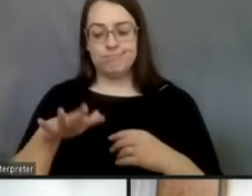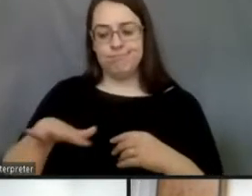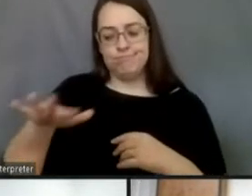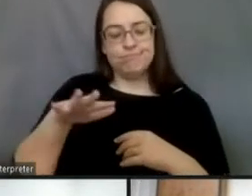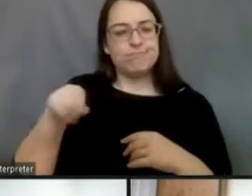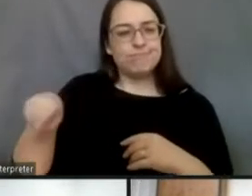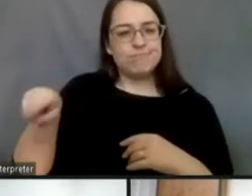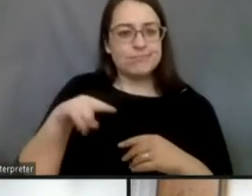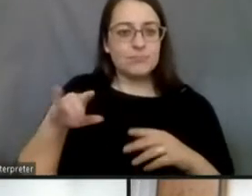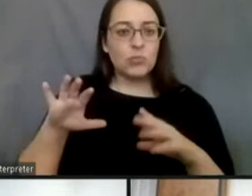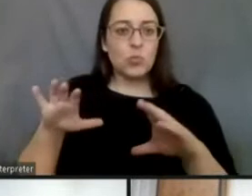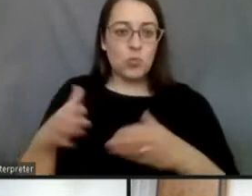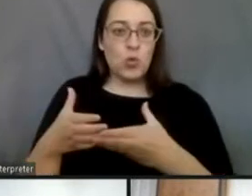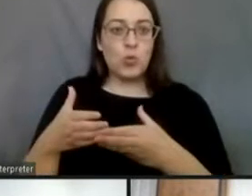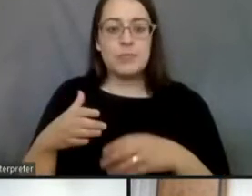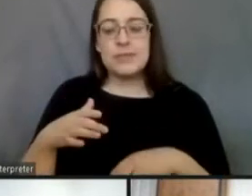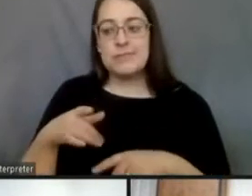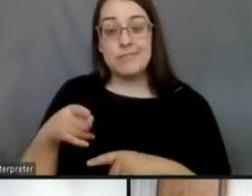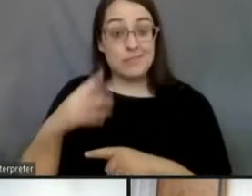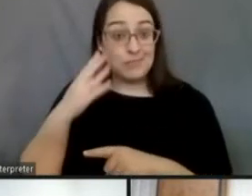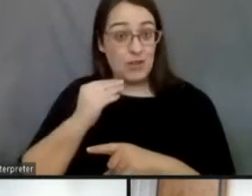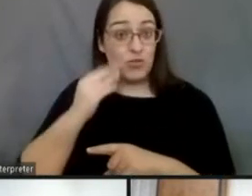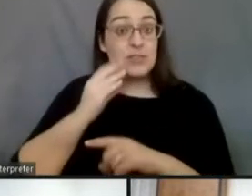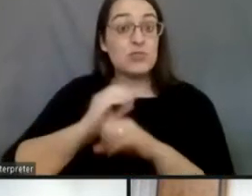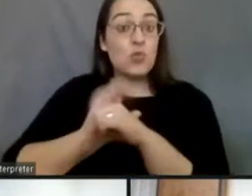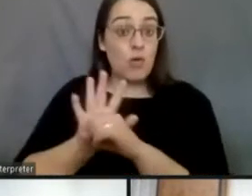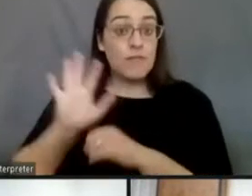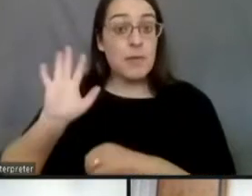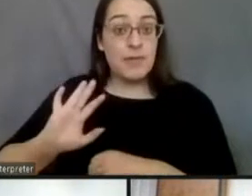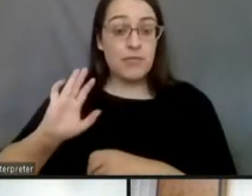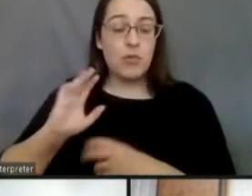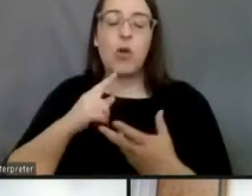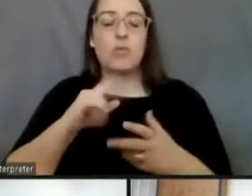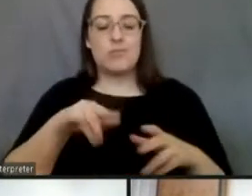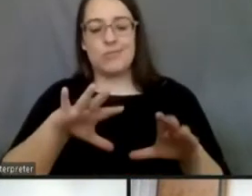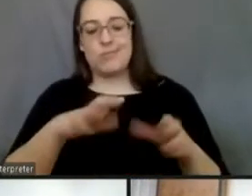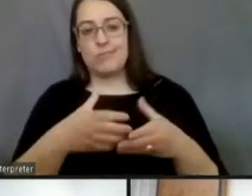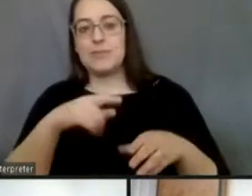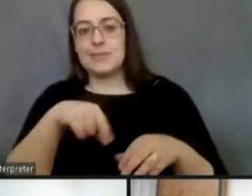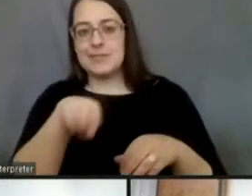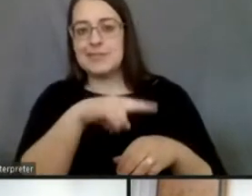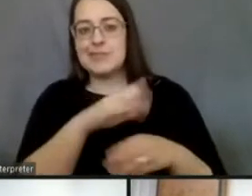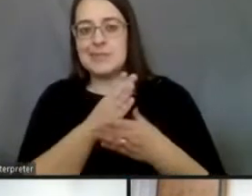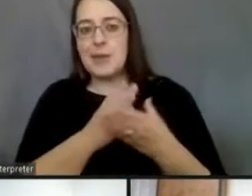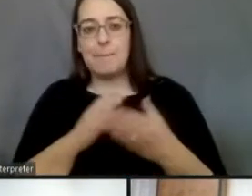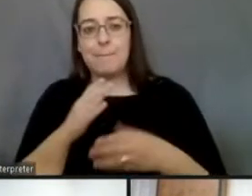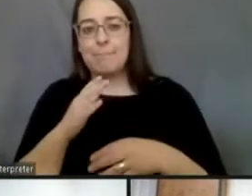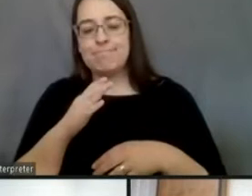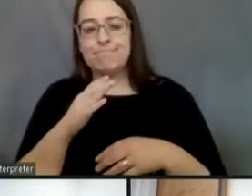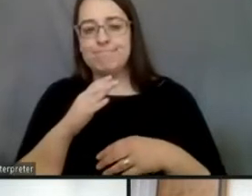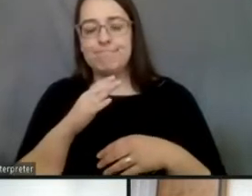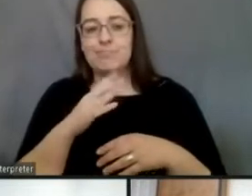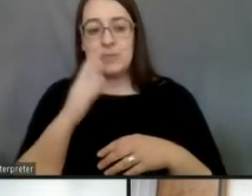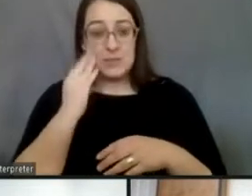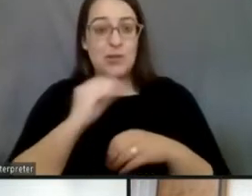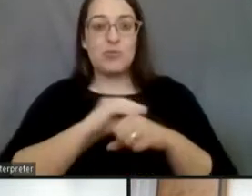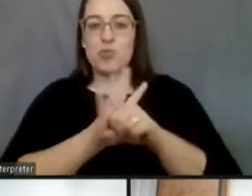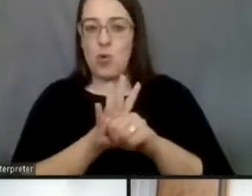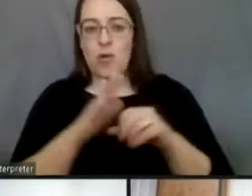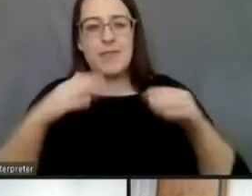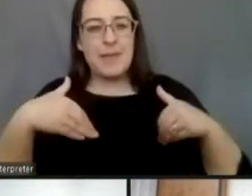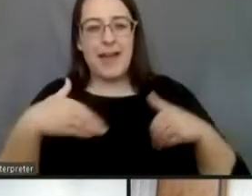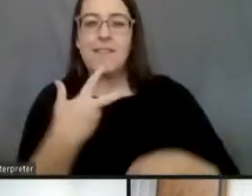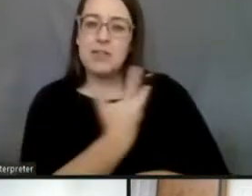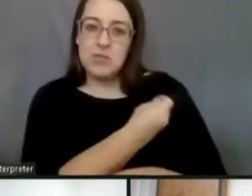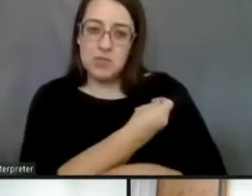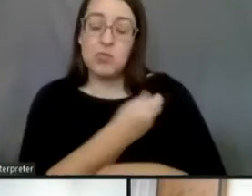category, individuals who have been previously infected and not vaccinated, although not to the same degree of